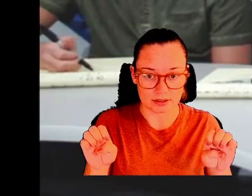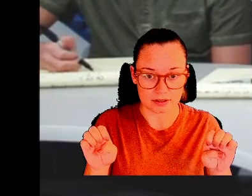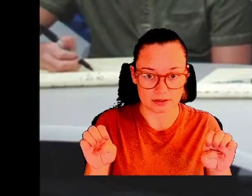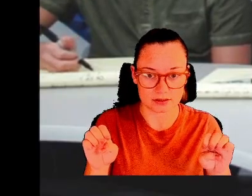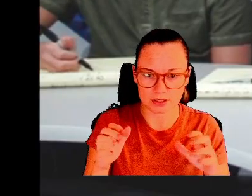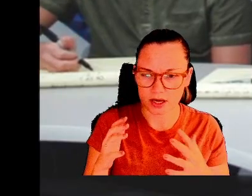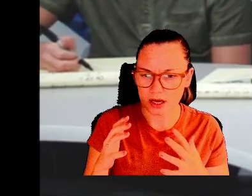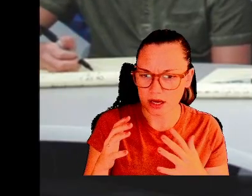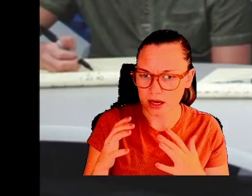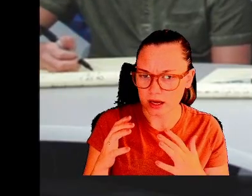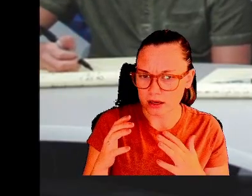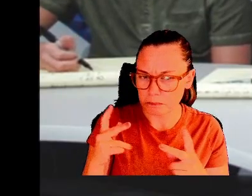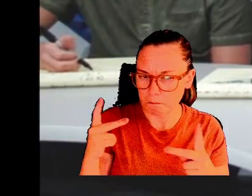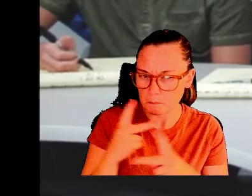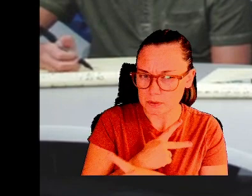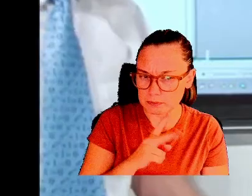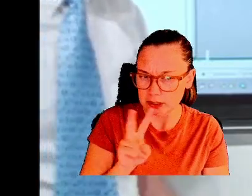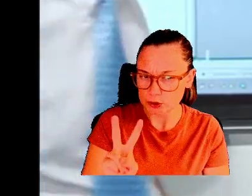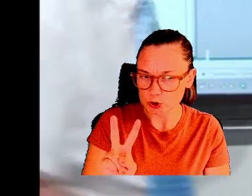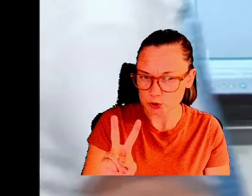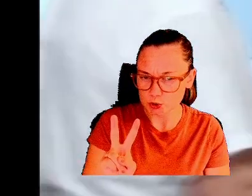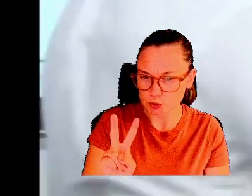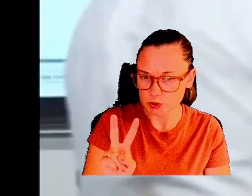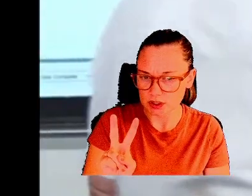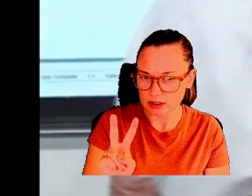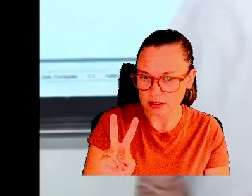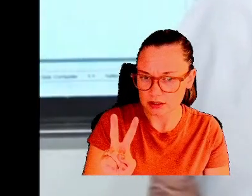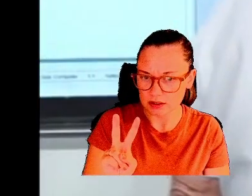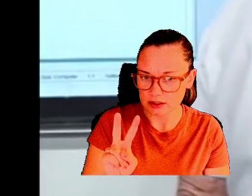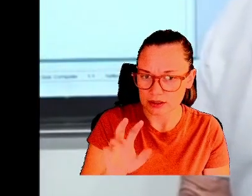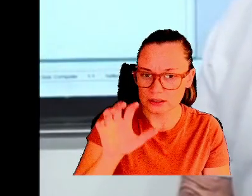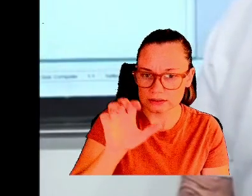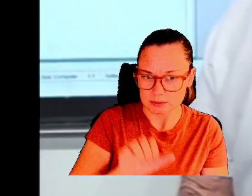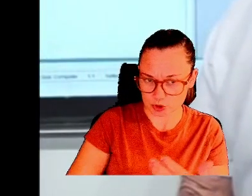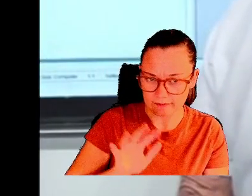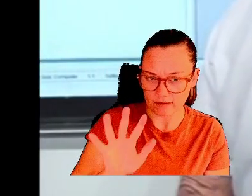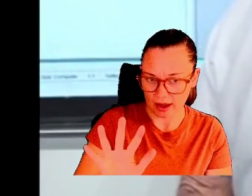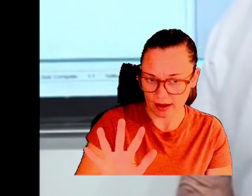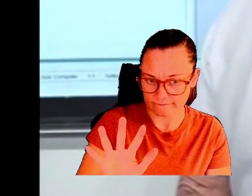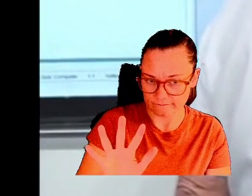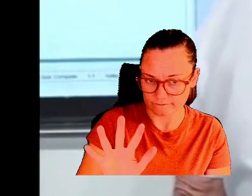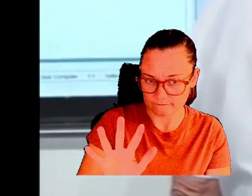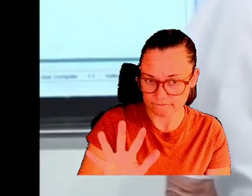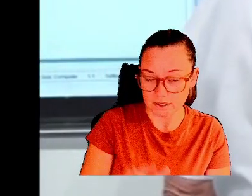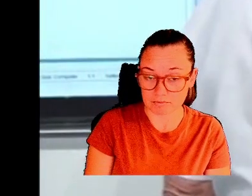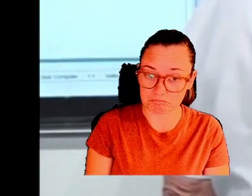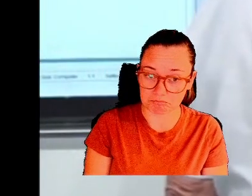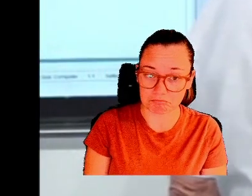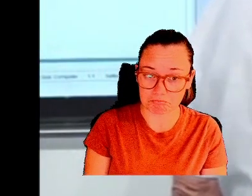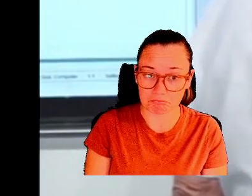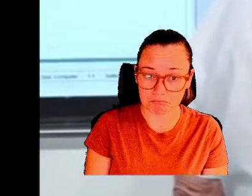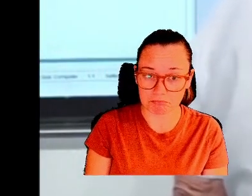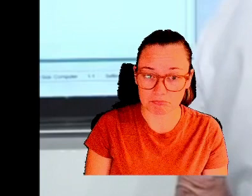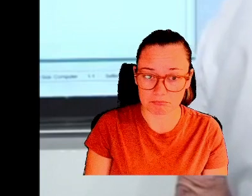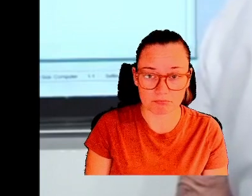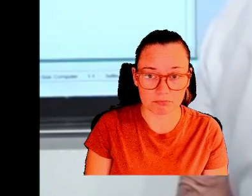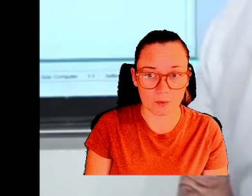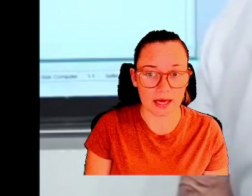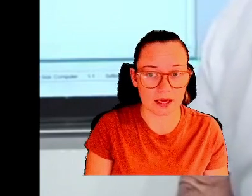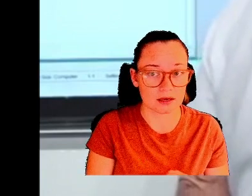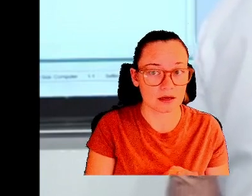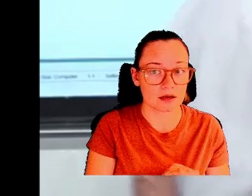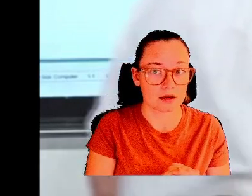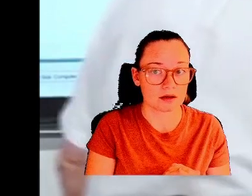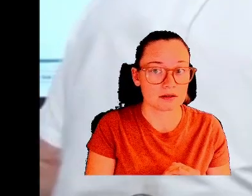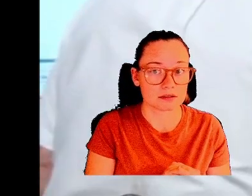multiplying by 2 and subtracting 5. Okay. First, she said, since we're growing by 2 each